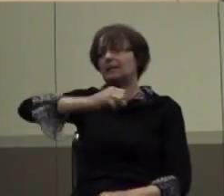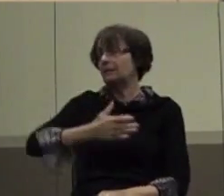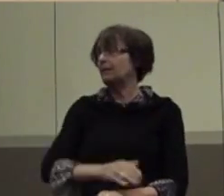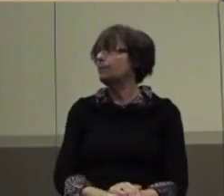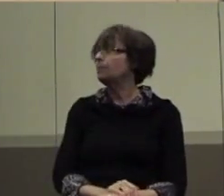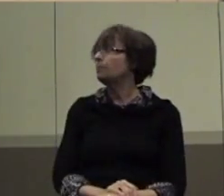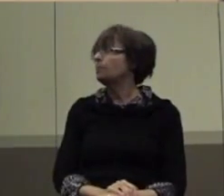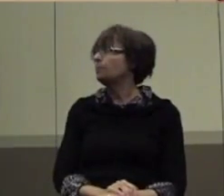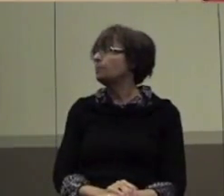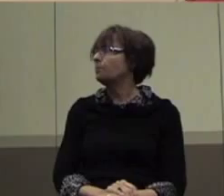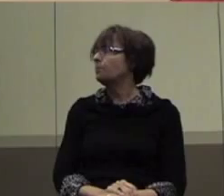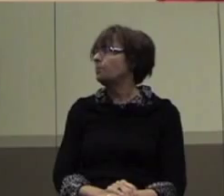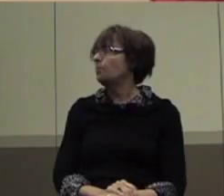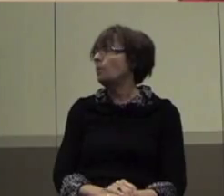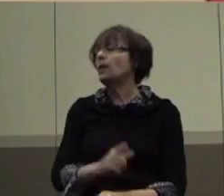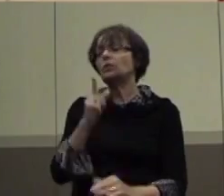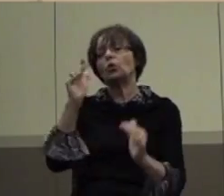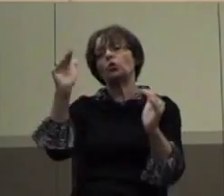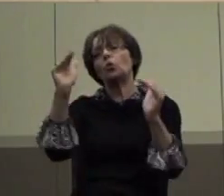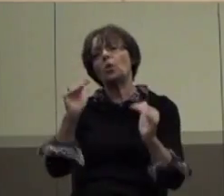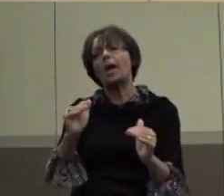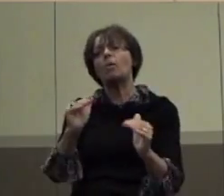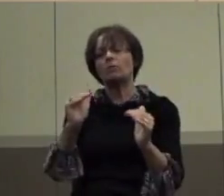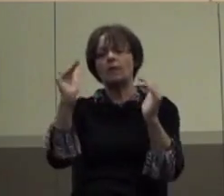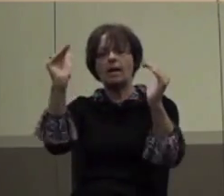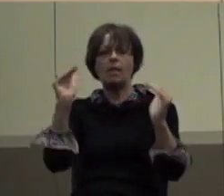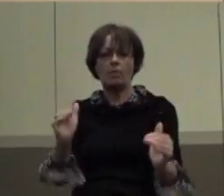Okay? And so you kind of go down one more level.